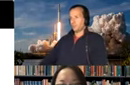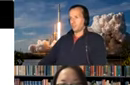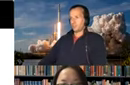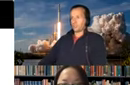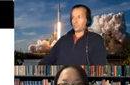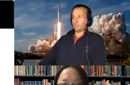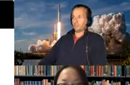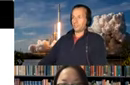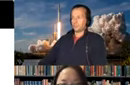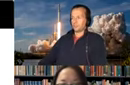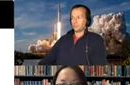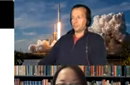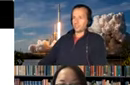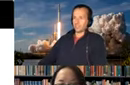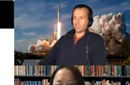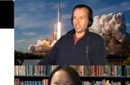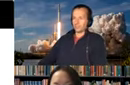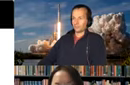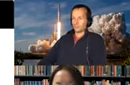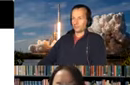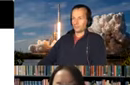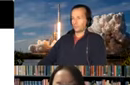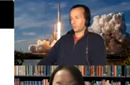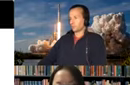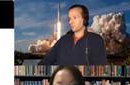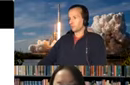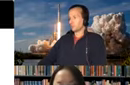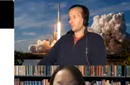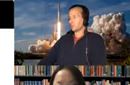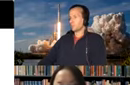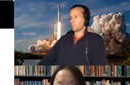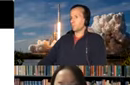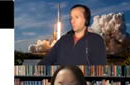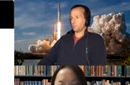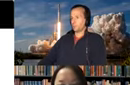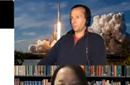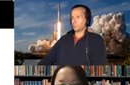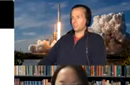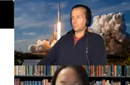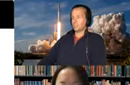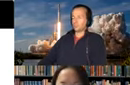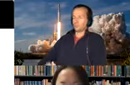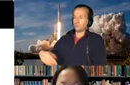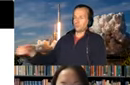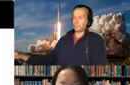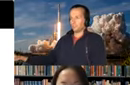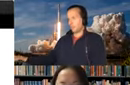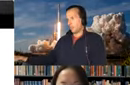SARS-CoV-2 that is relevant for policymaking. So this is sort of looking more towards what you might want to run